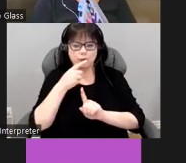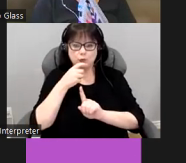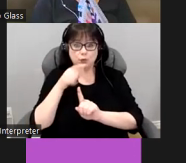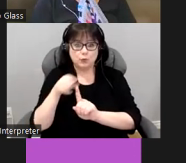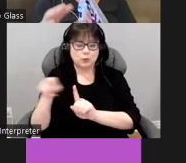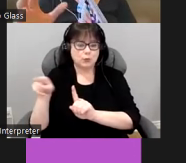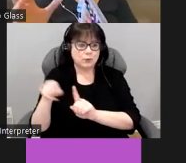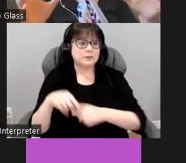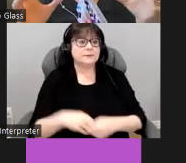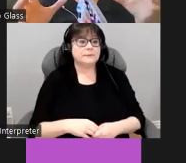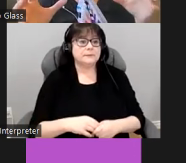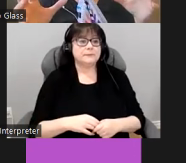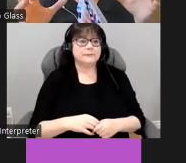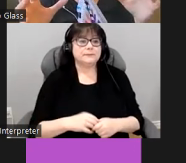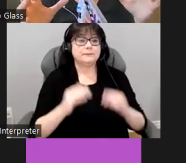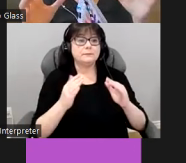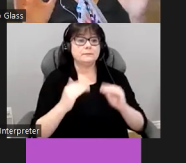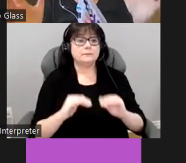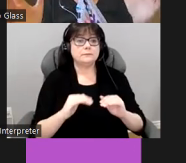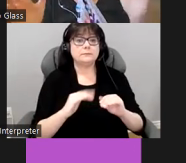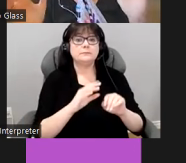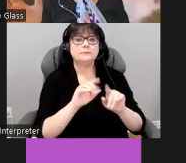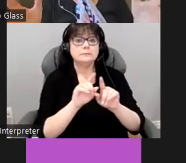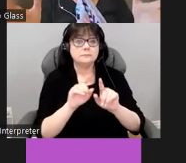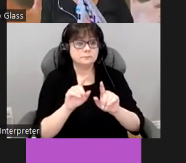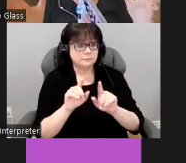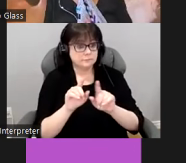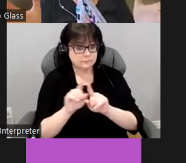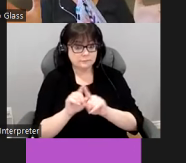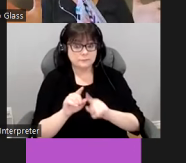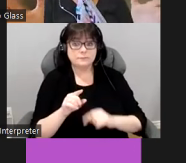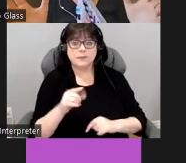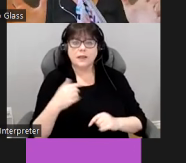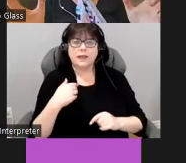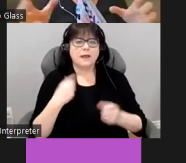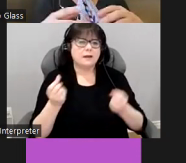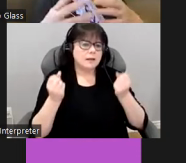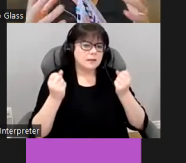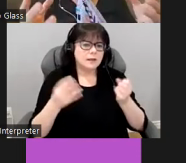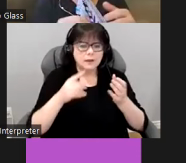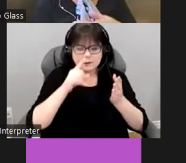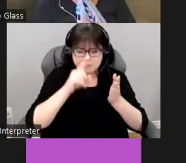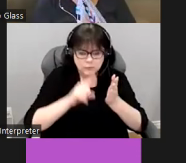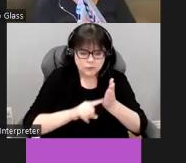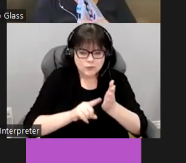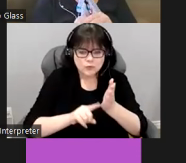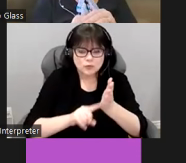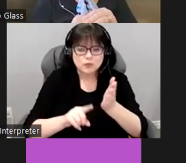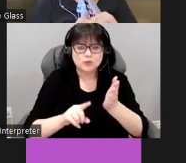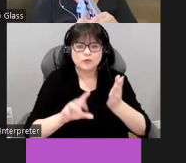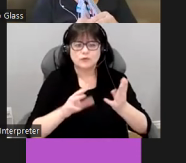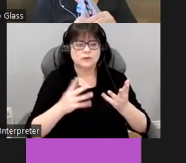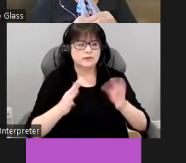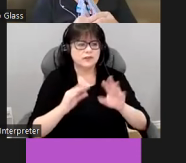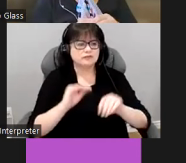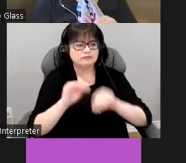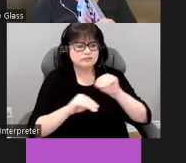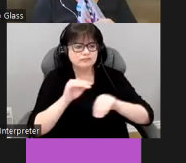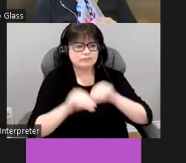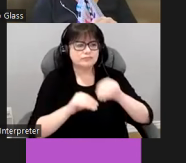Along with the actual essential skills framework, there was all kinds of research and work that went into developing